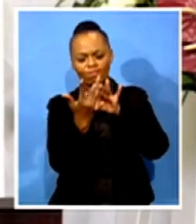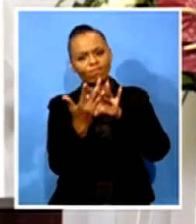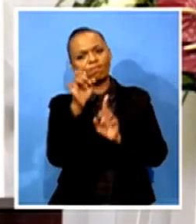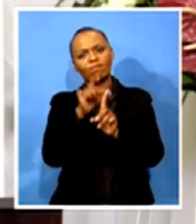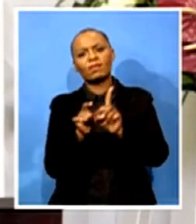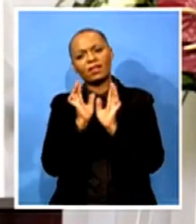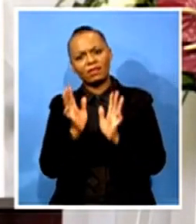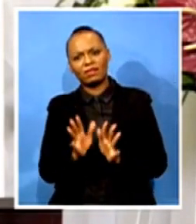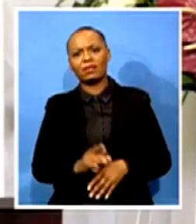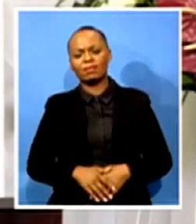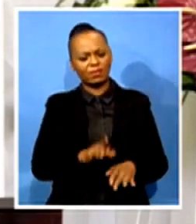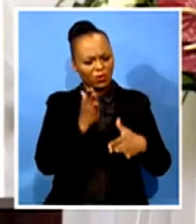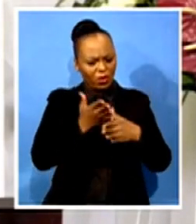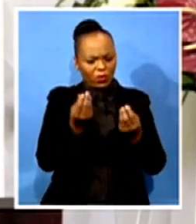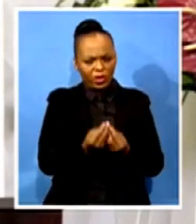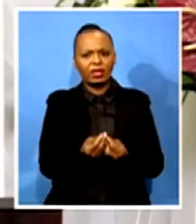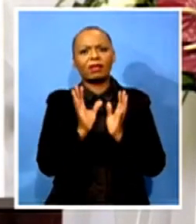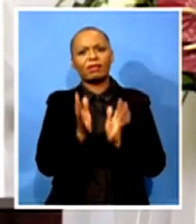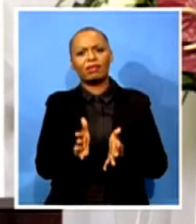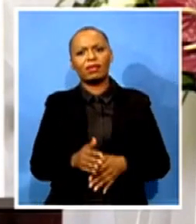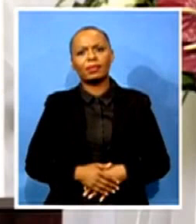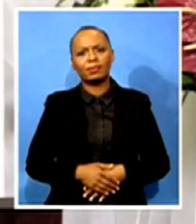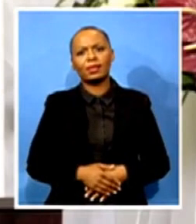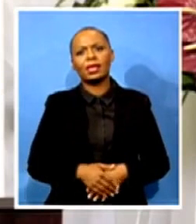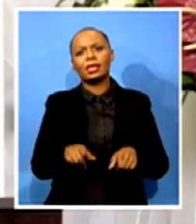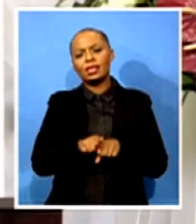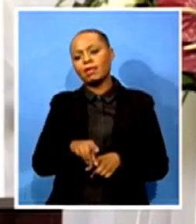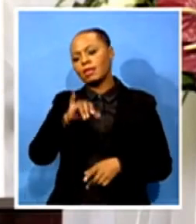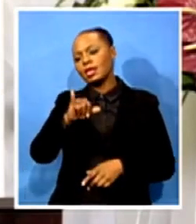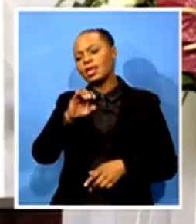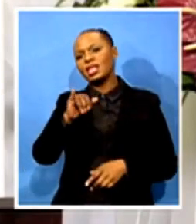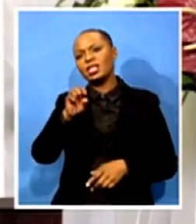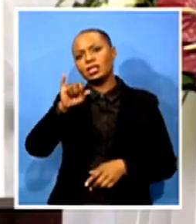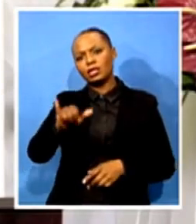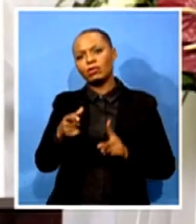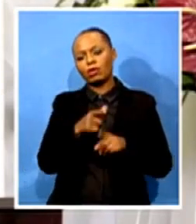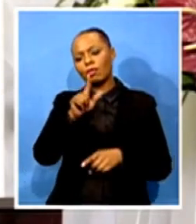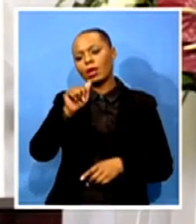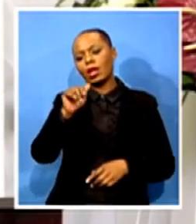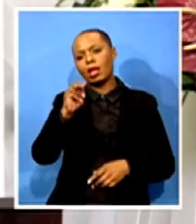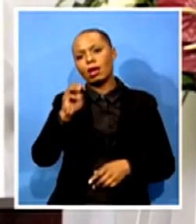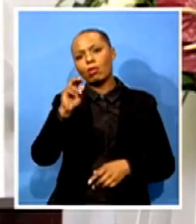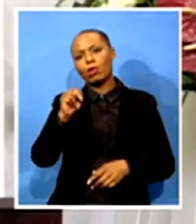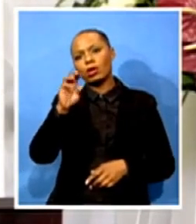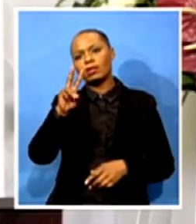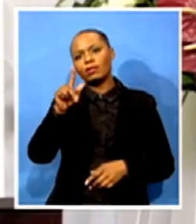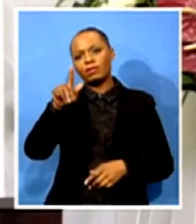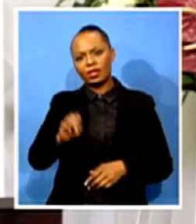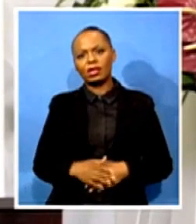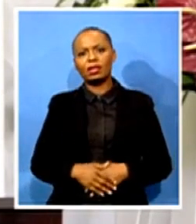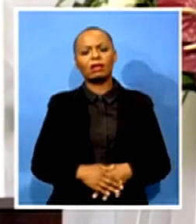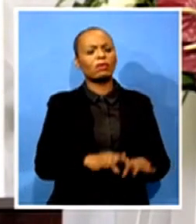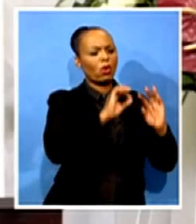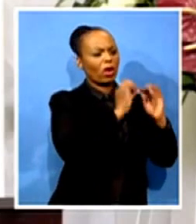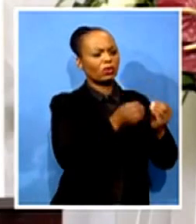Izgeshen eLamontville. We worked with those organizations. Later, mase sifike South Africa